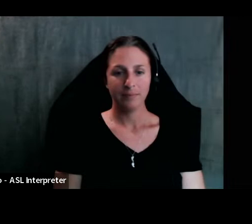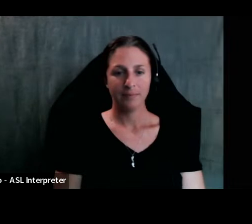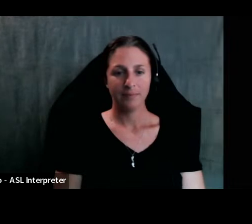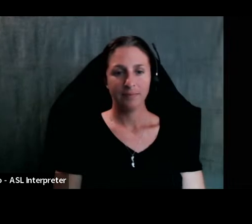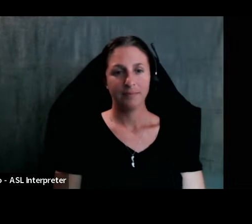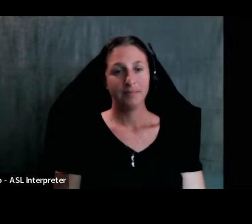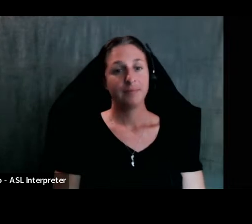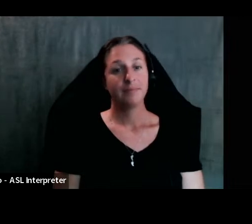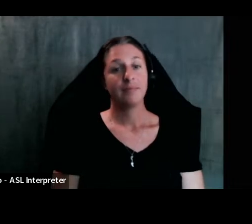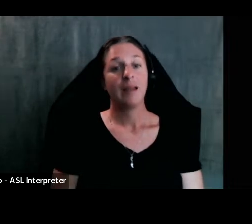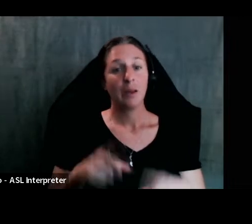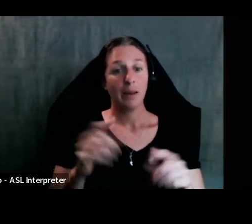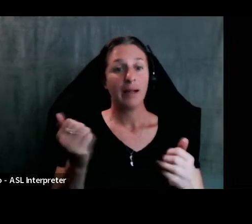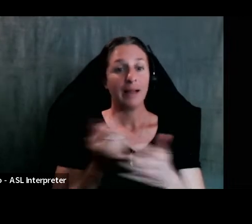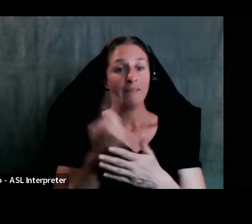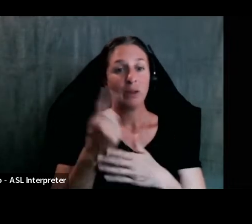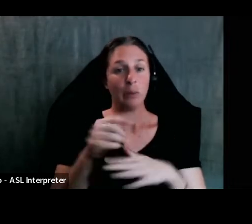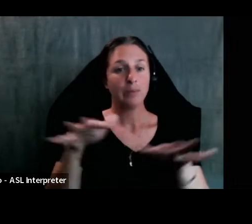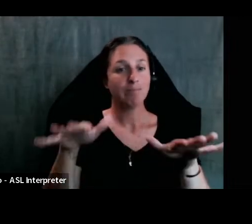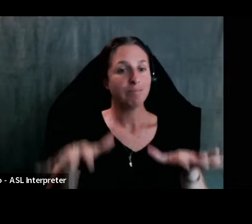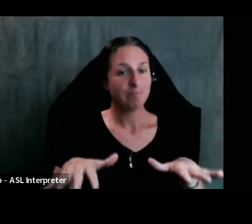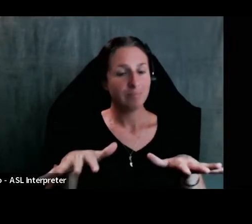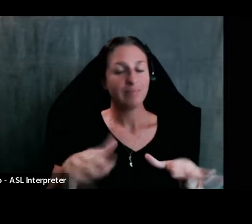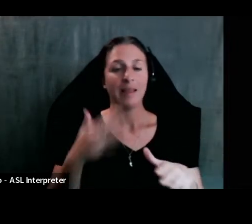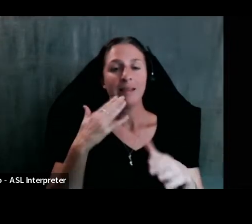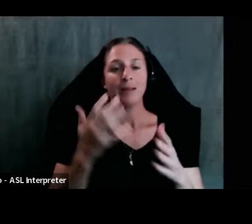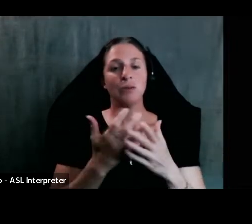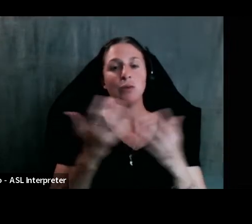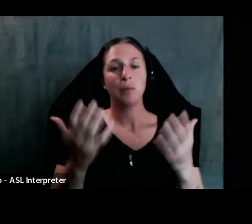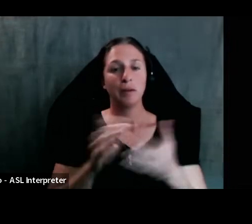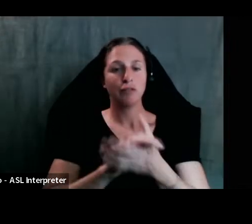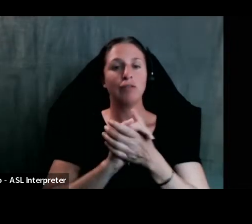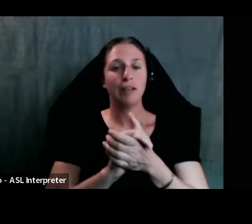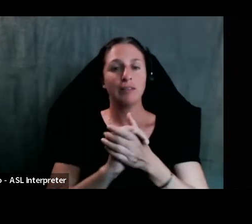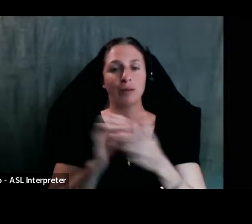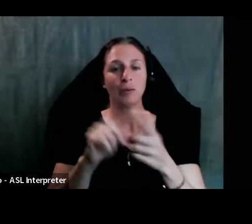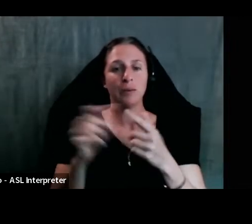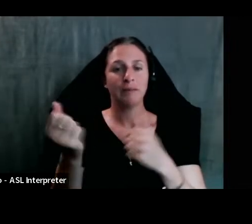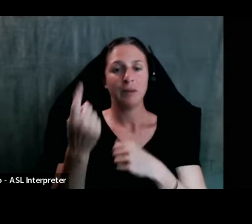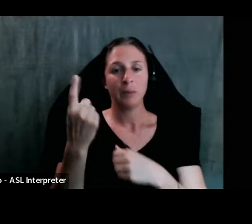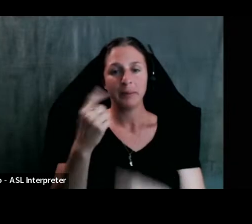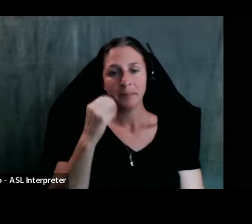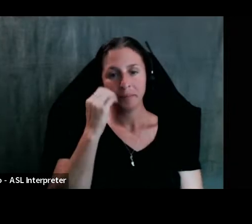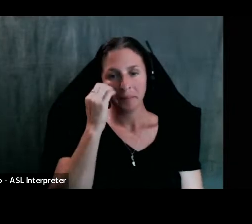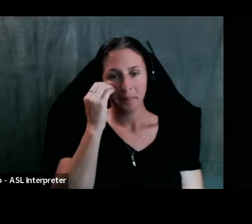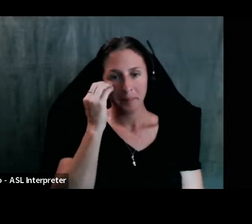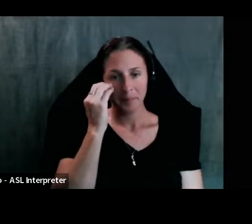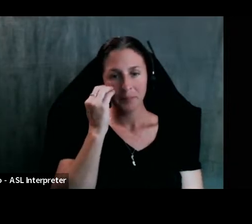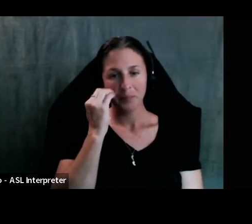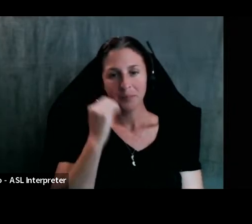While everyone's settling in, just thank you so much and congratulations to everyone.